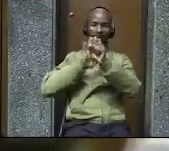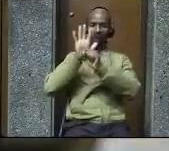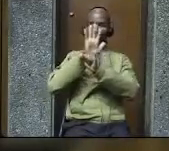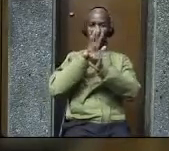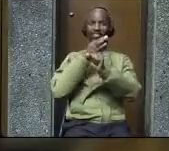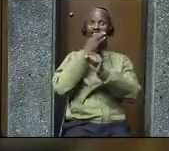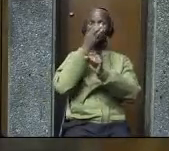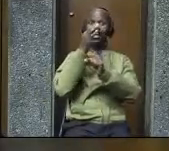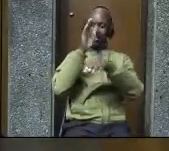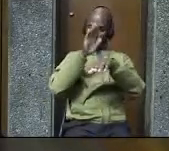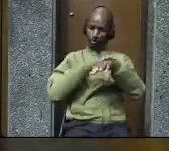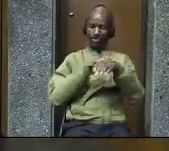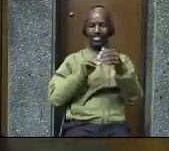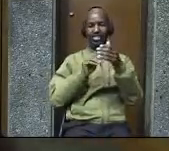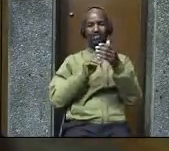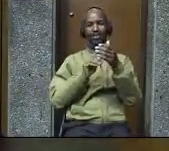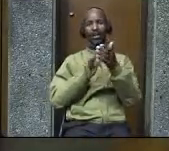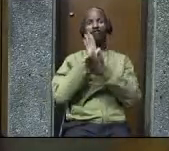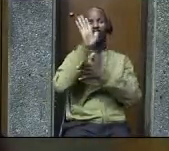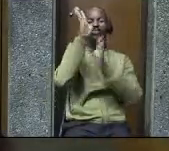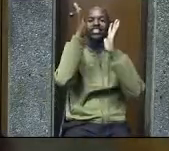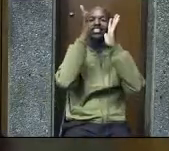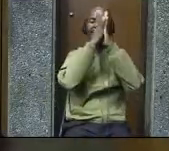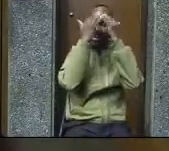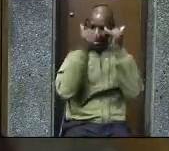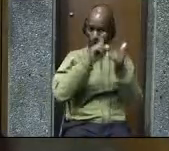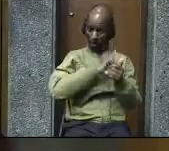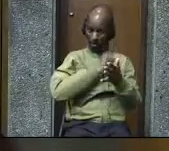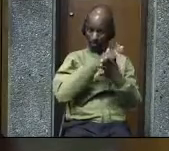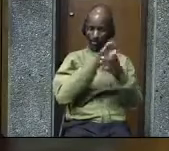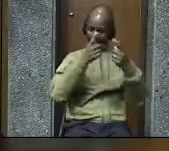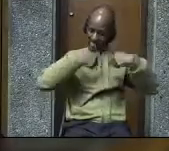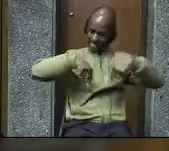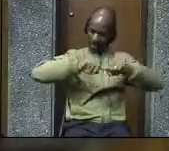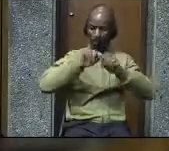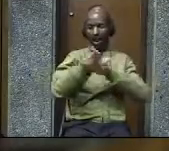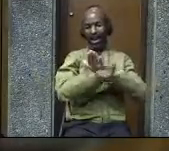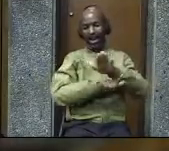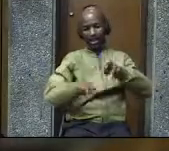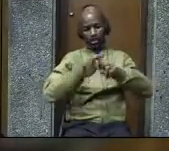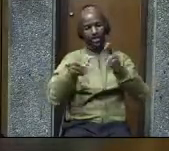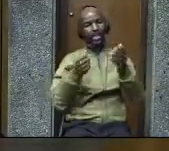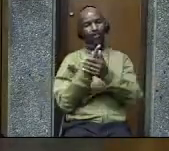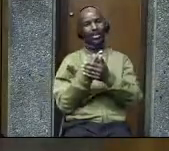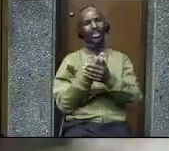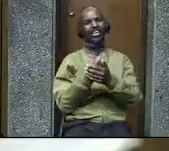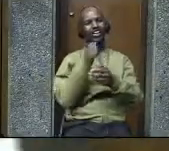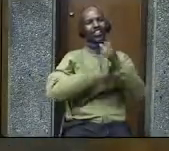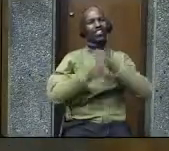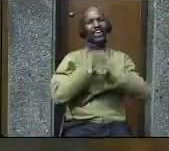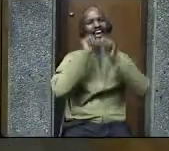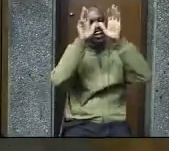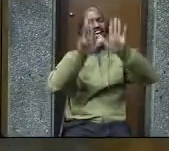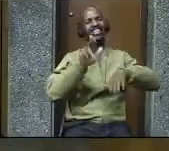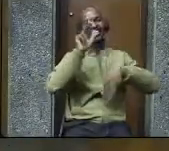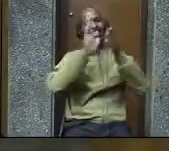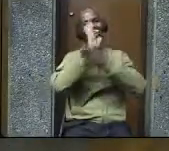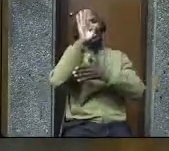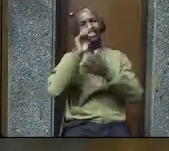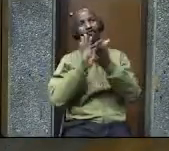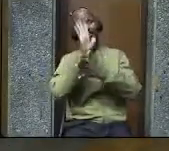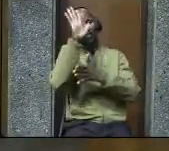Ukuthi as far as 1510, because of umhlaba yothi awuthathanga in 1913, uthathwa as far as